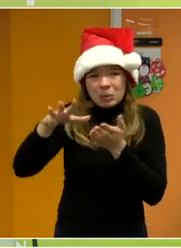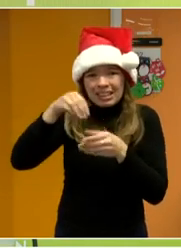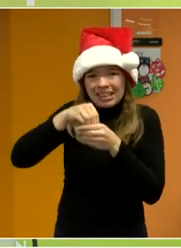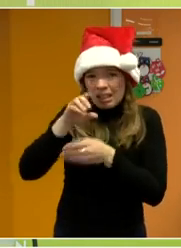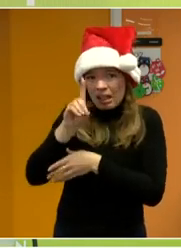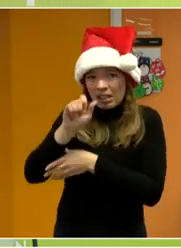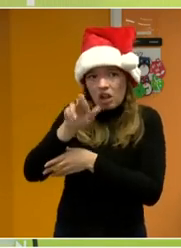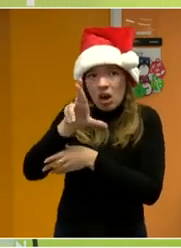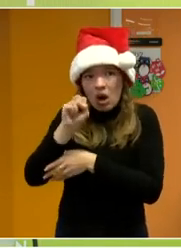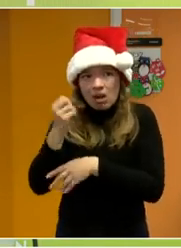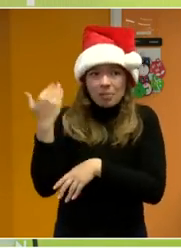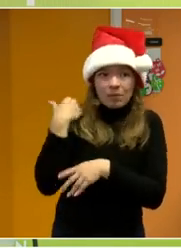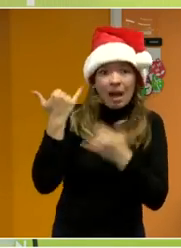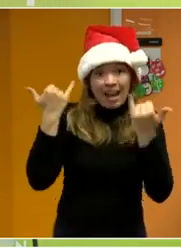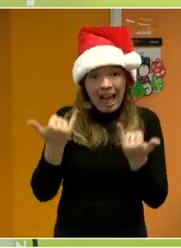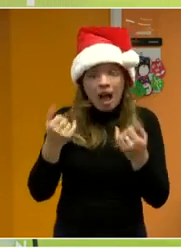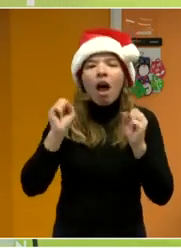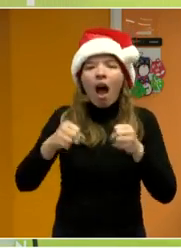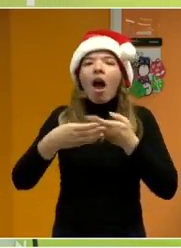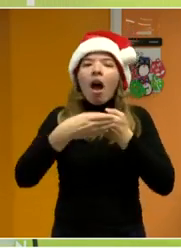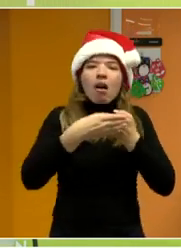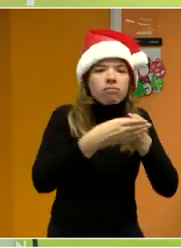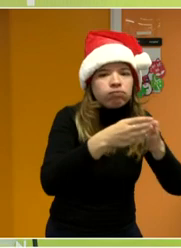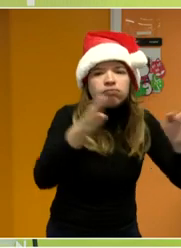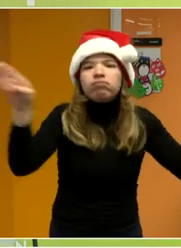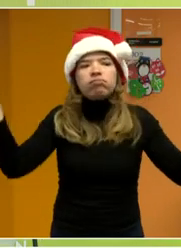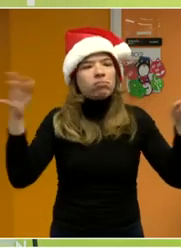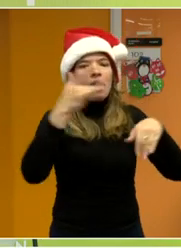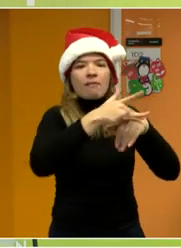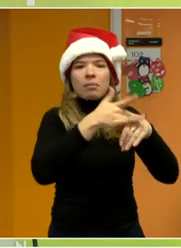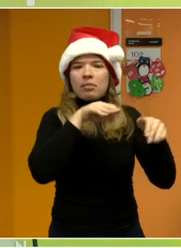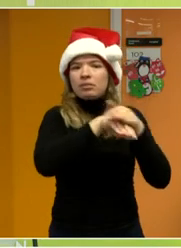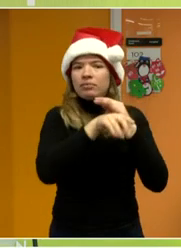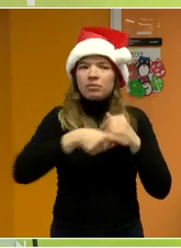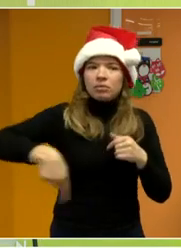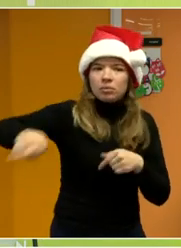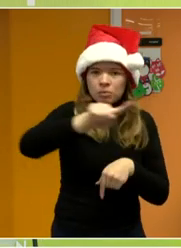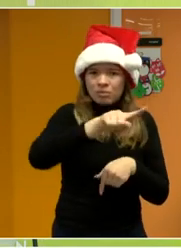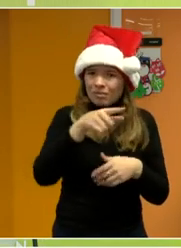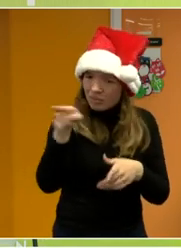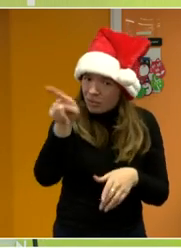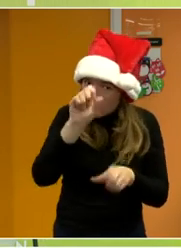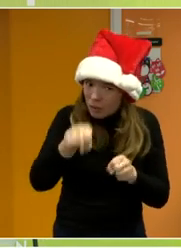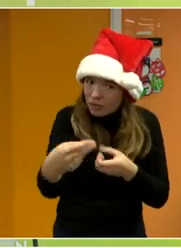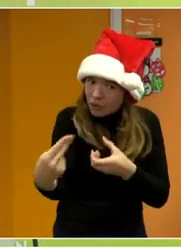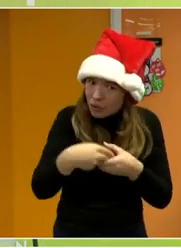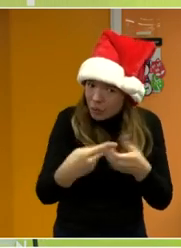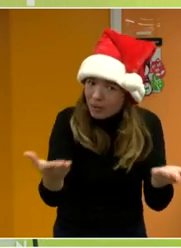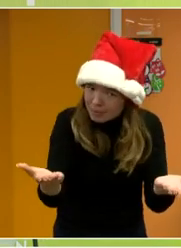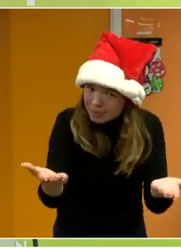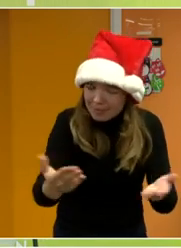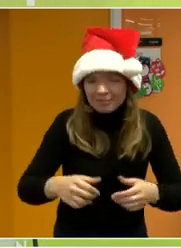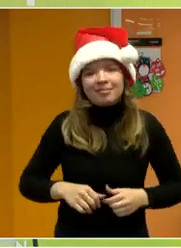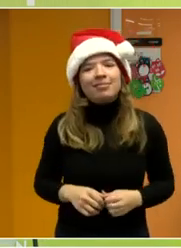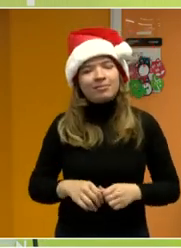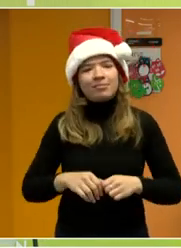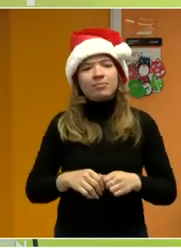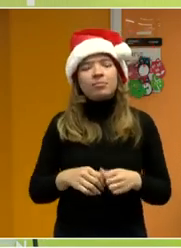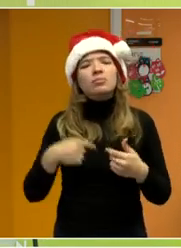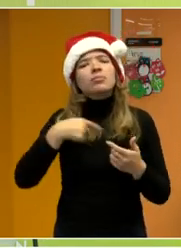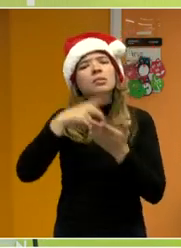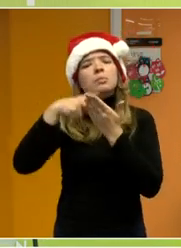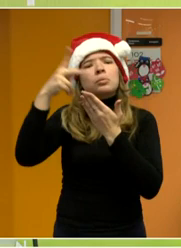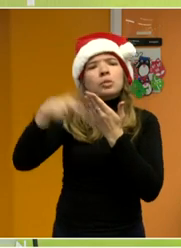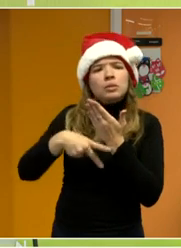the programs broadly to any young person in DC who's interested in the programs. Currently, some of our programs include, we have a